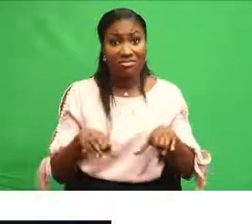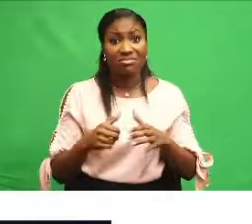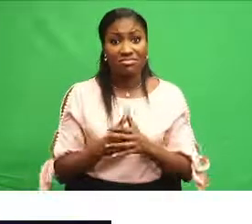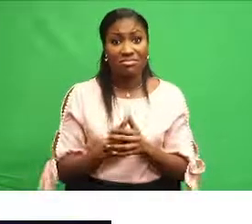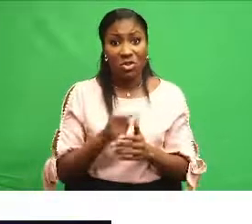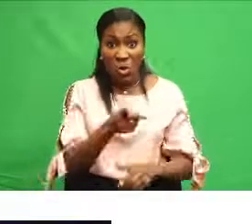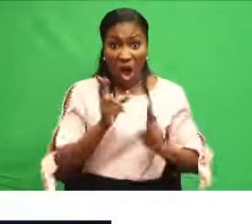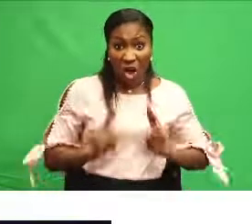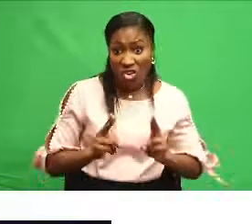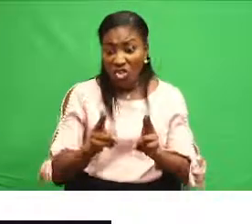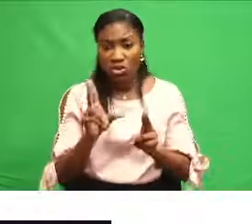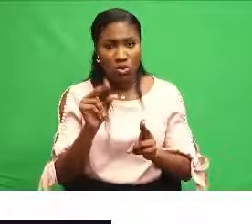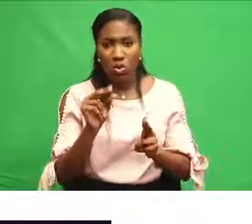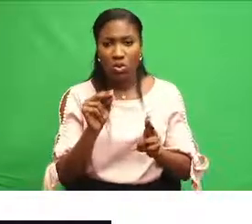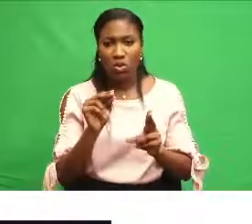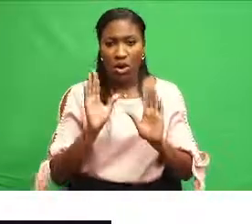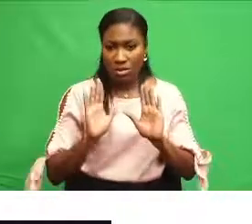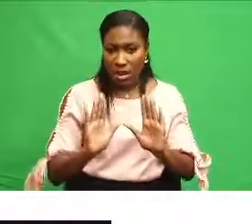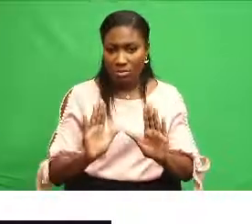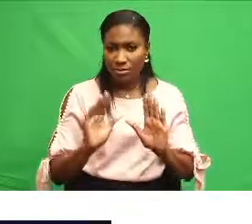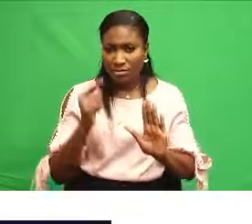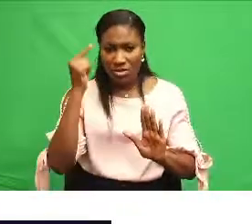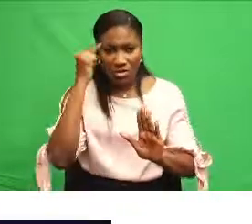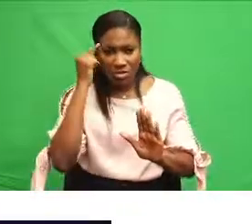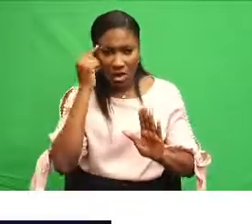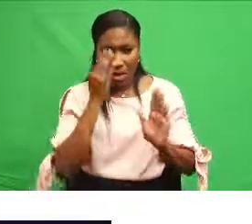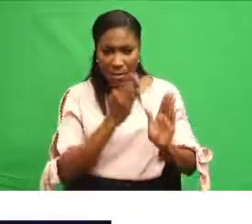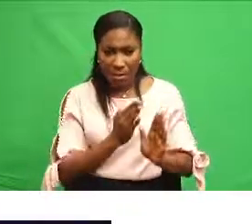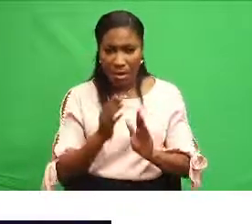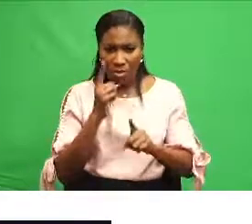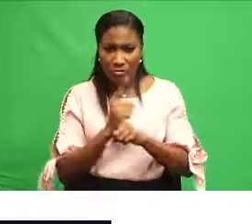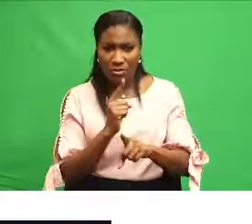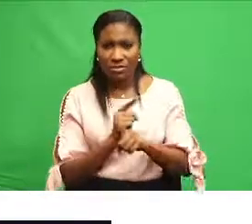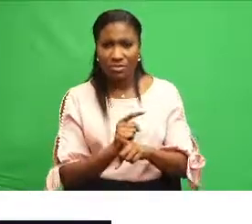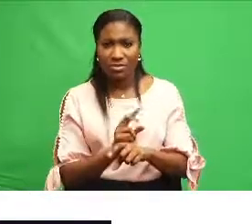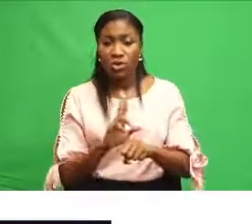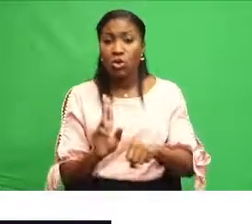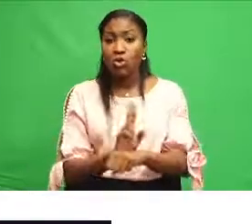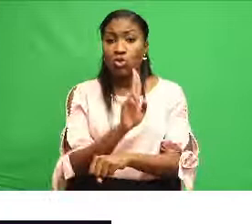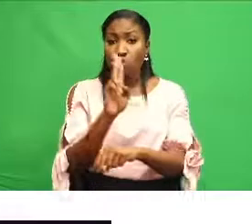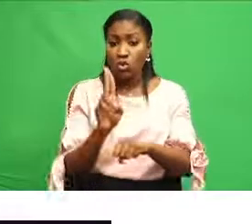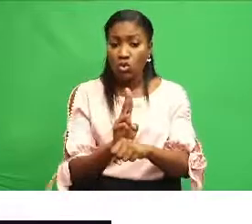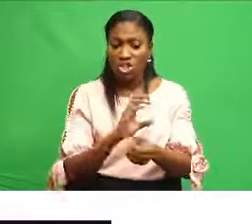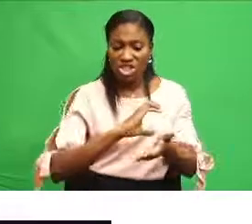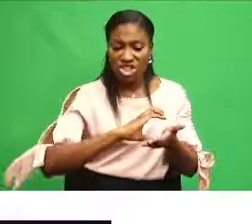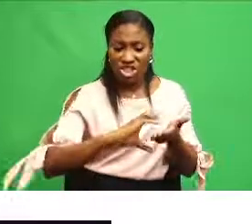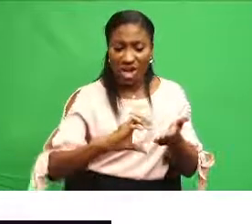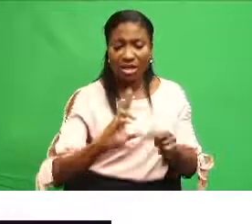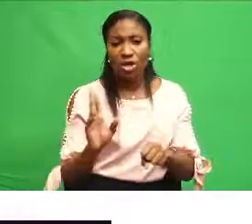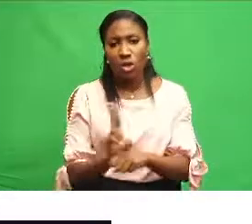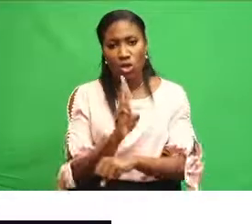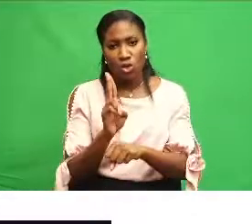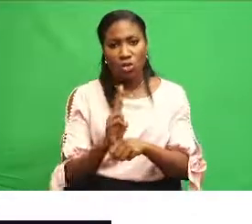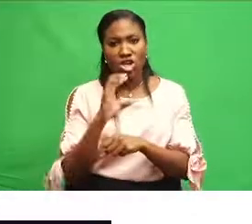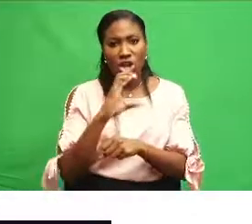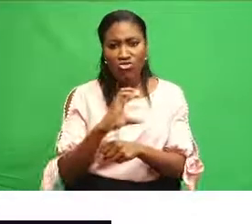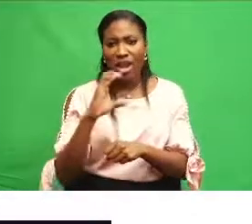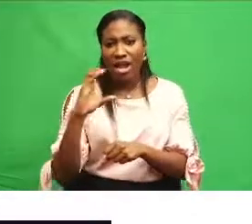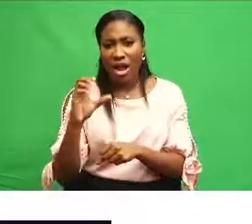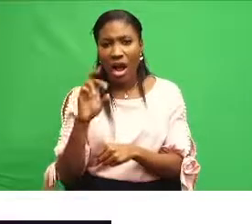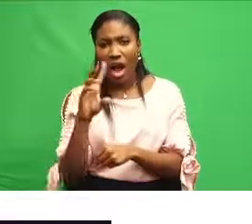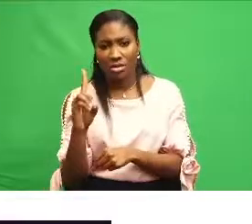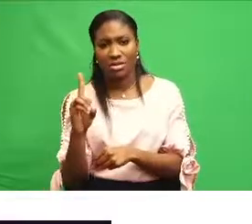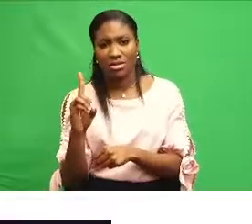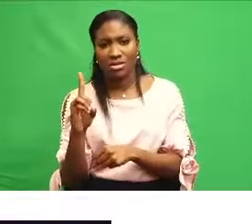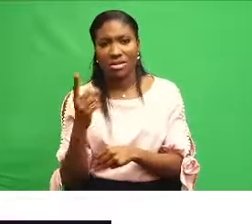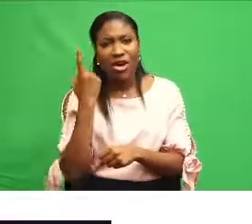Pausing can save your money. Pay with checks and credit cards instead of cash to keep a paper trail. So I always get emails and